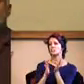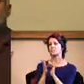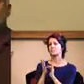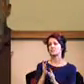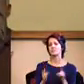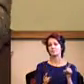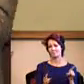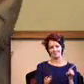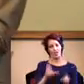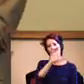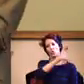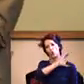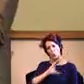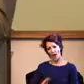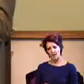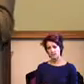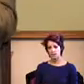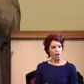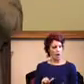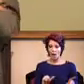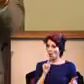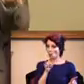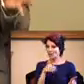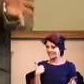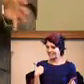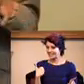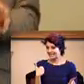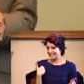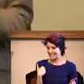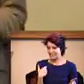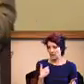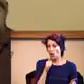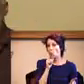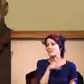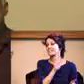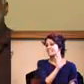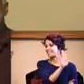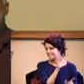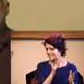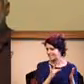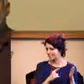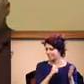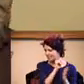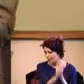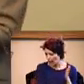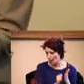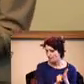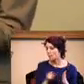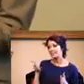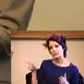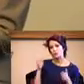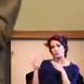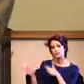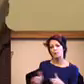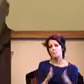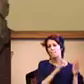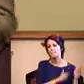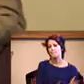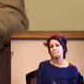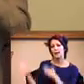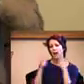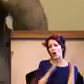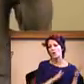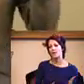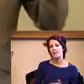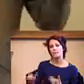to them it wasn't Jesus's time and so John was out there preparing the people he was baptizing them in the River Jordan and in other places to